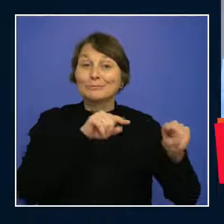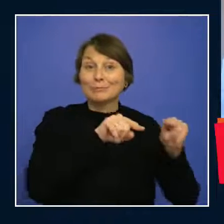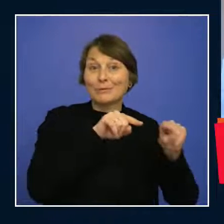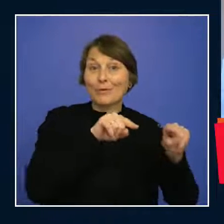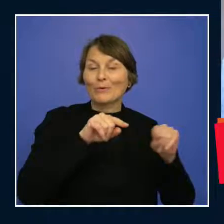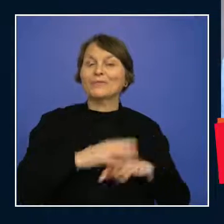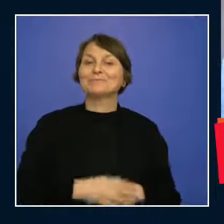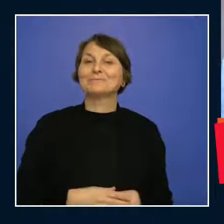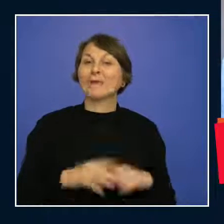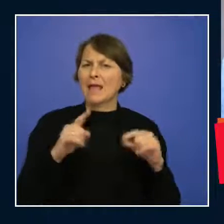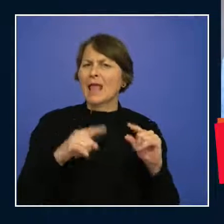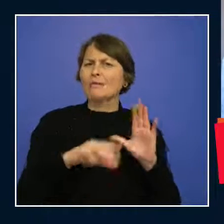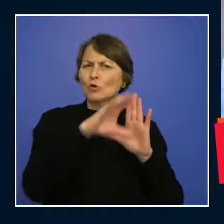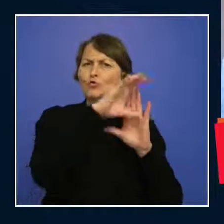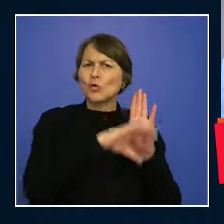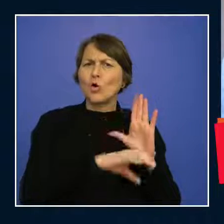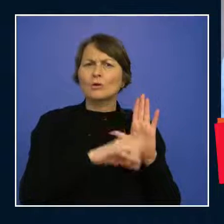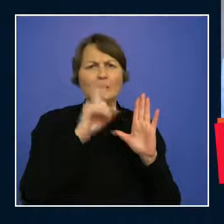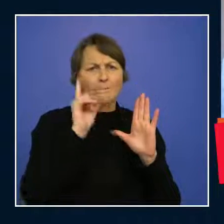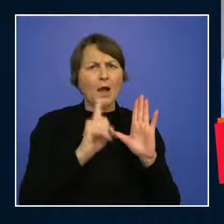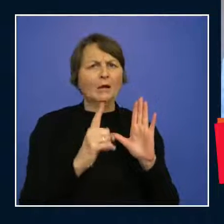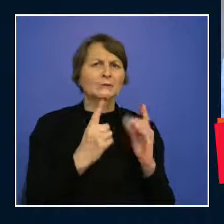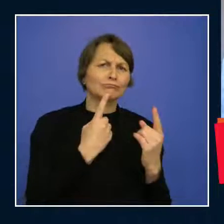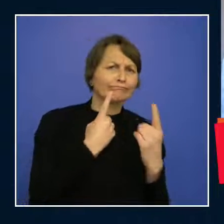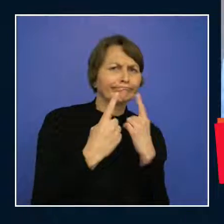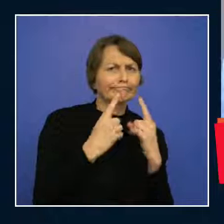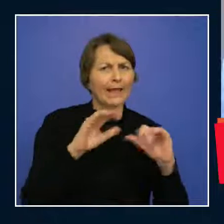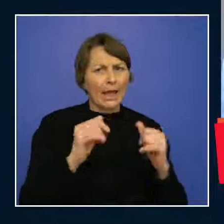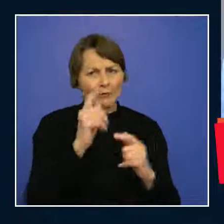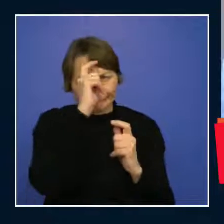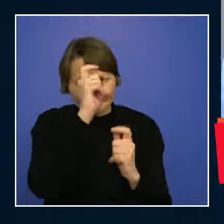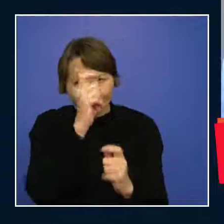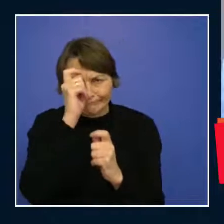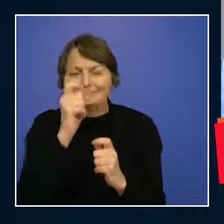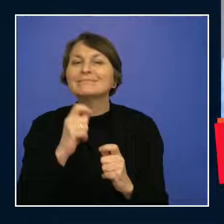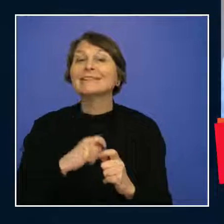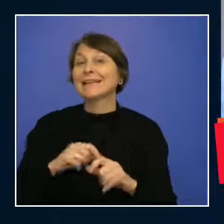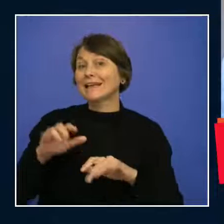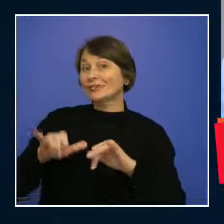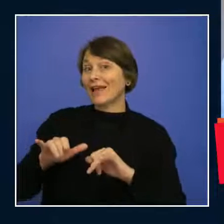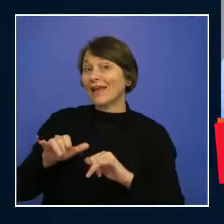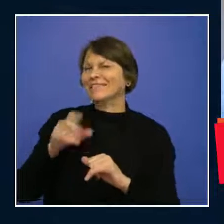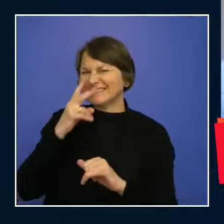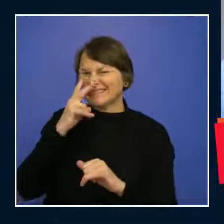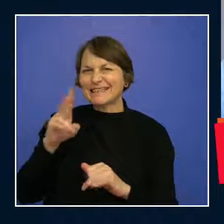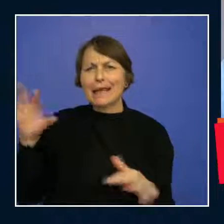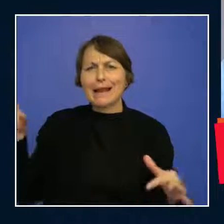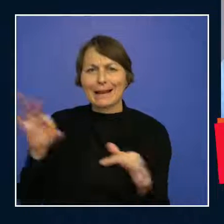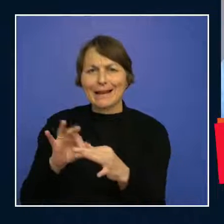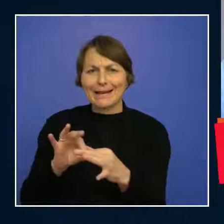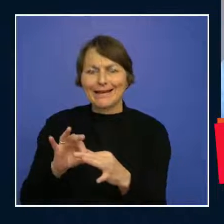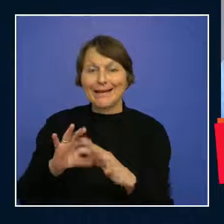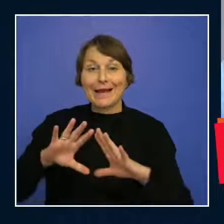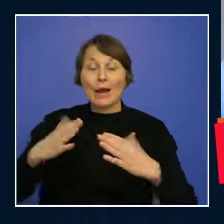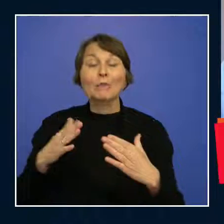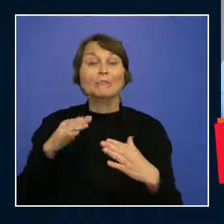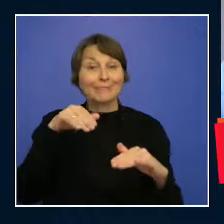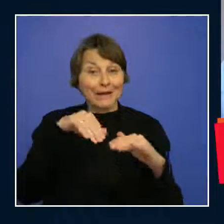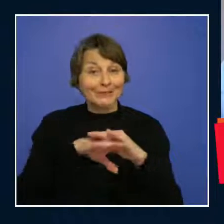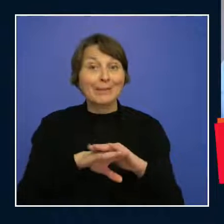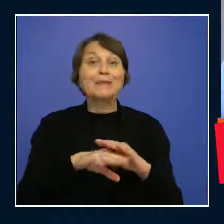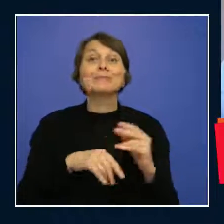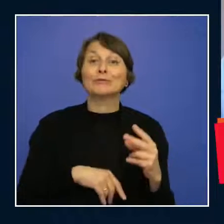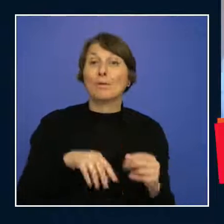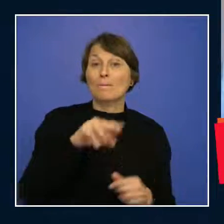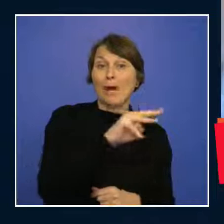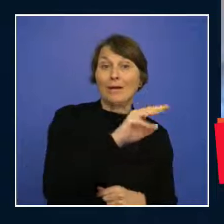have a code of conduct for the chat, for example, and that you can find the link to that in the chat. This series is made accessible with the help from both Microsoft